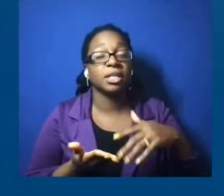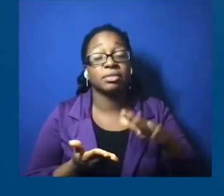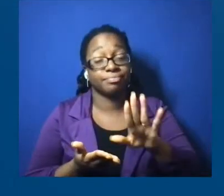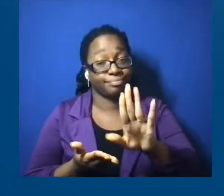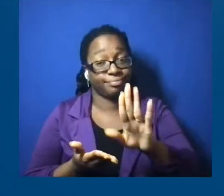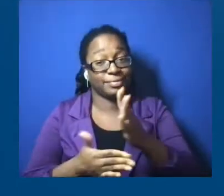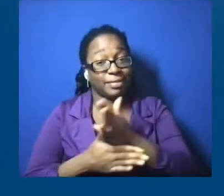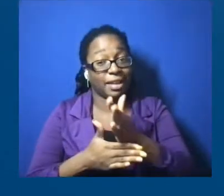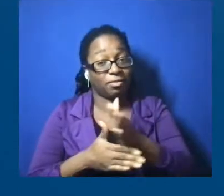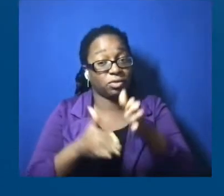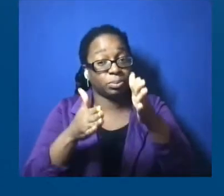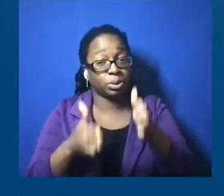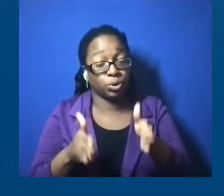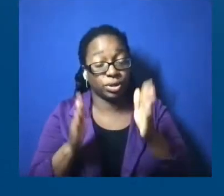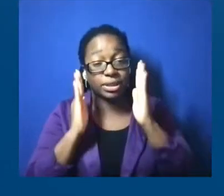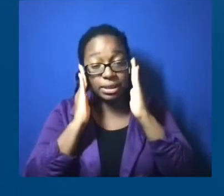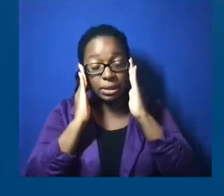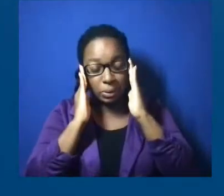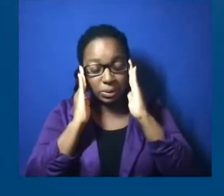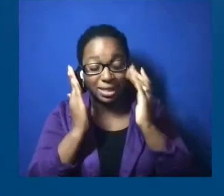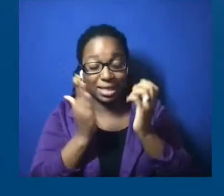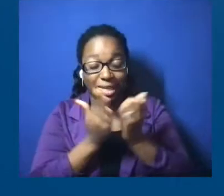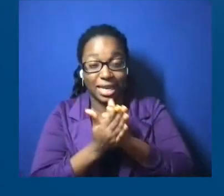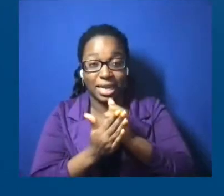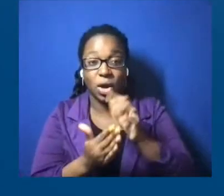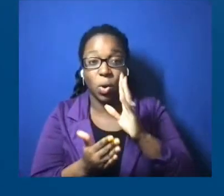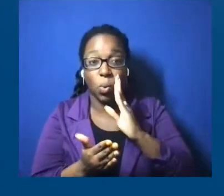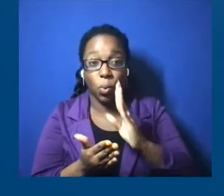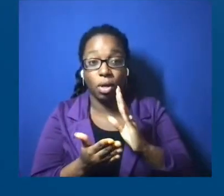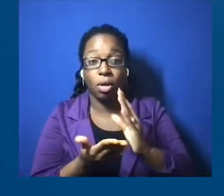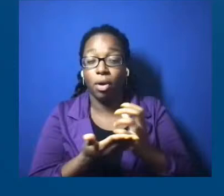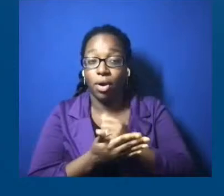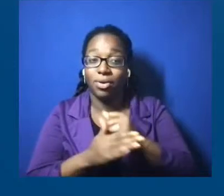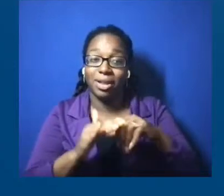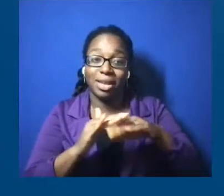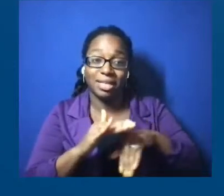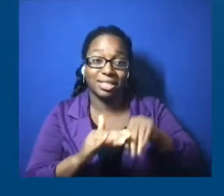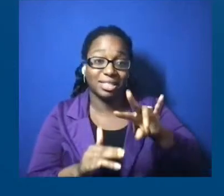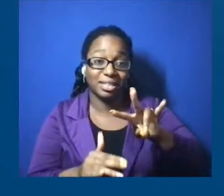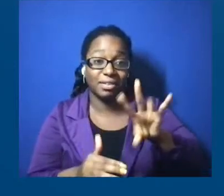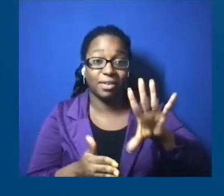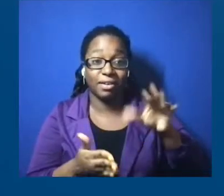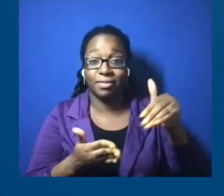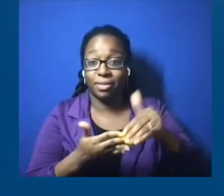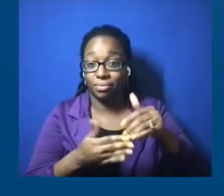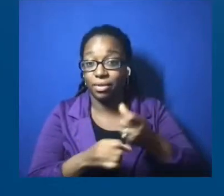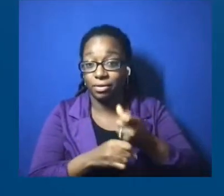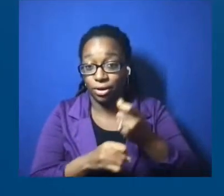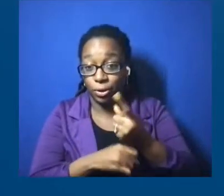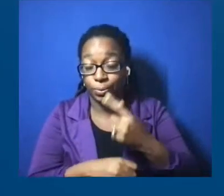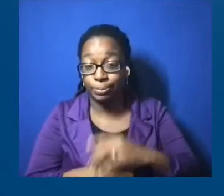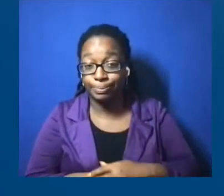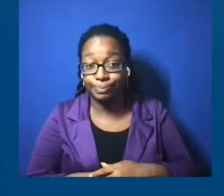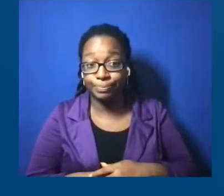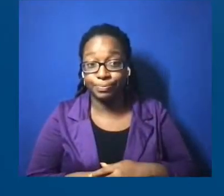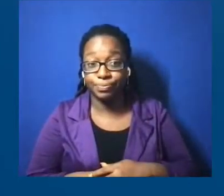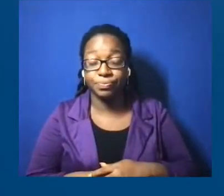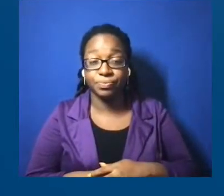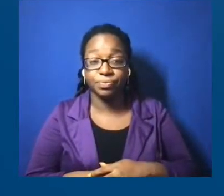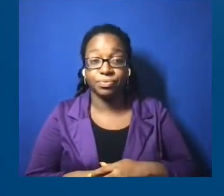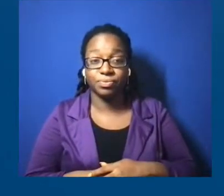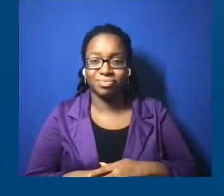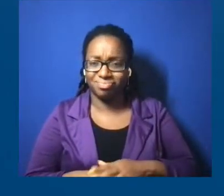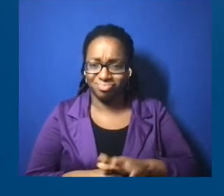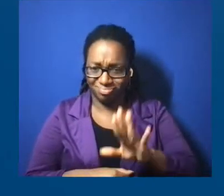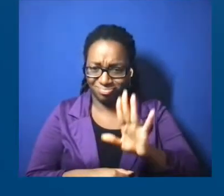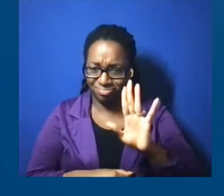person getting his debt relief makes less than $75,000 a year. Okay, they say that's outrageous. But